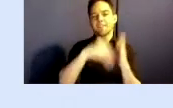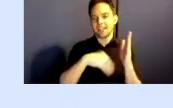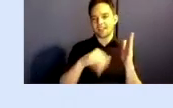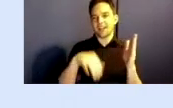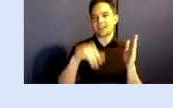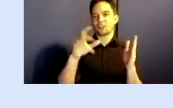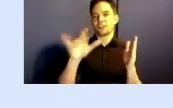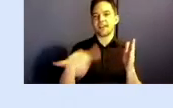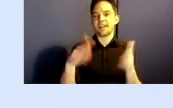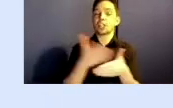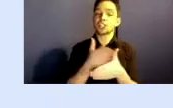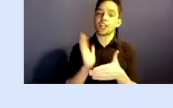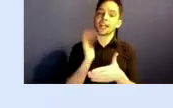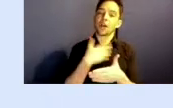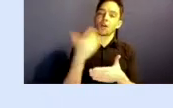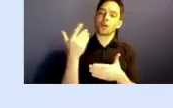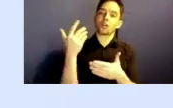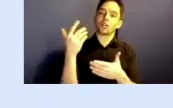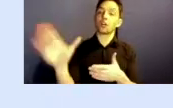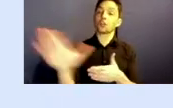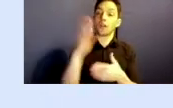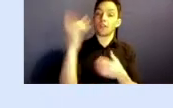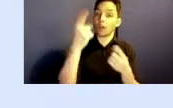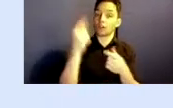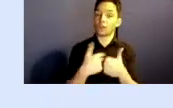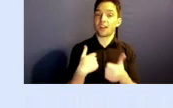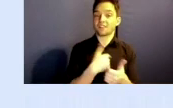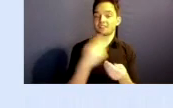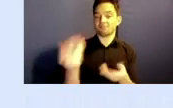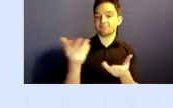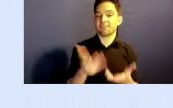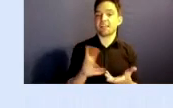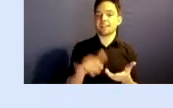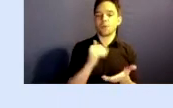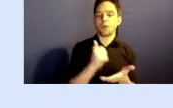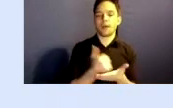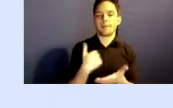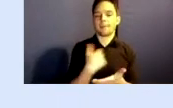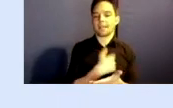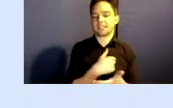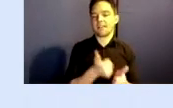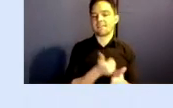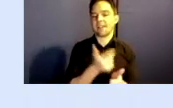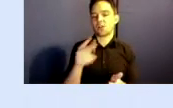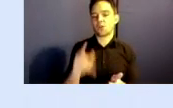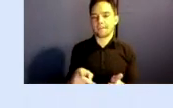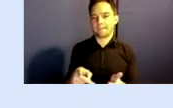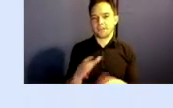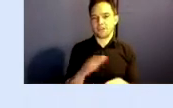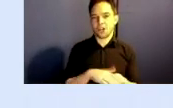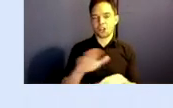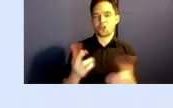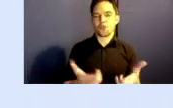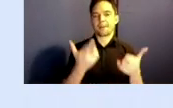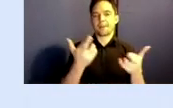really share your thoughts with us. And that will also help us follow up on your